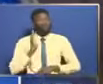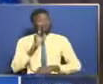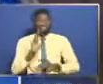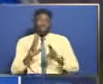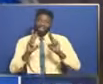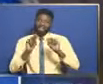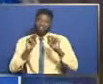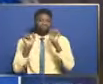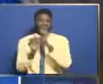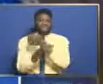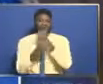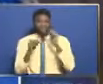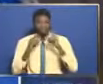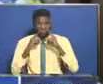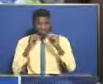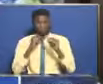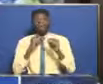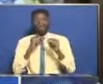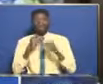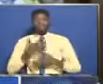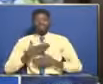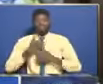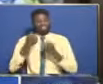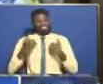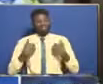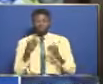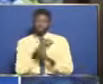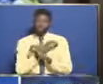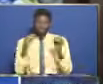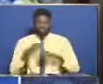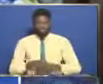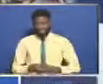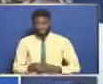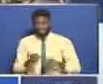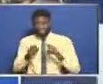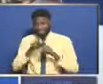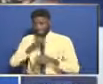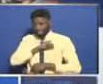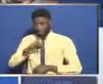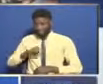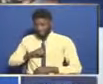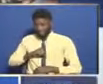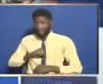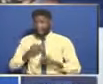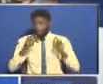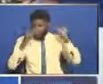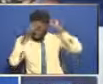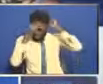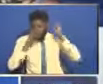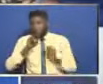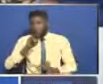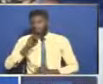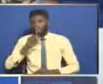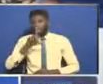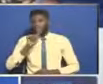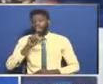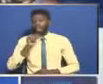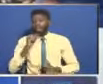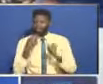is irredeemable. Sentiments echoed by Kakamega Senator Cleophas Malala. Sisi, tunataka tuende